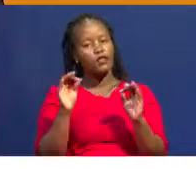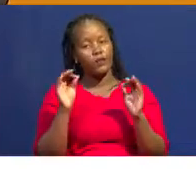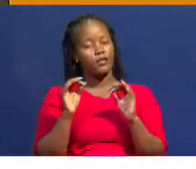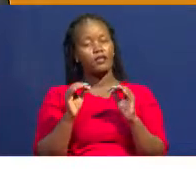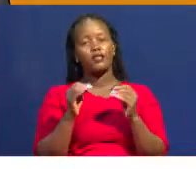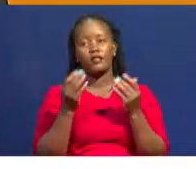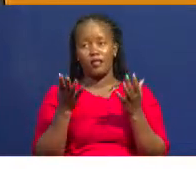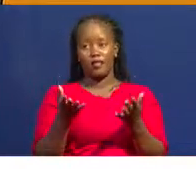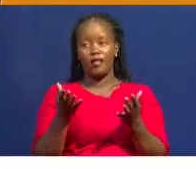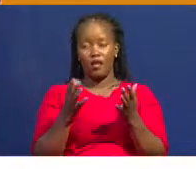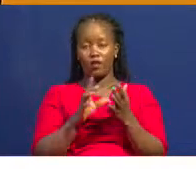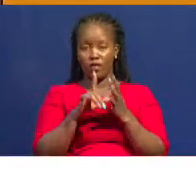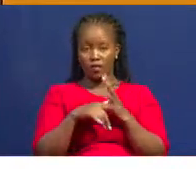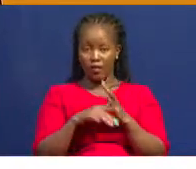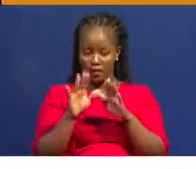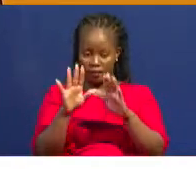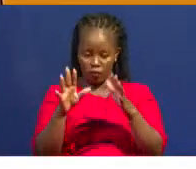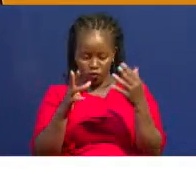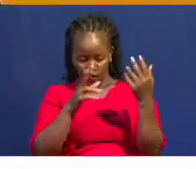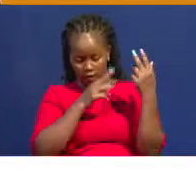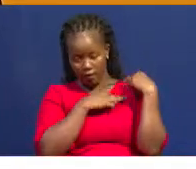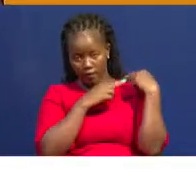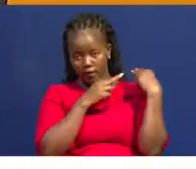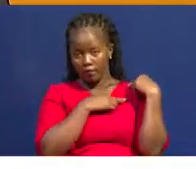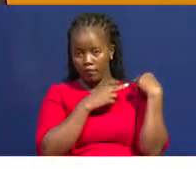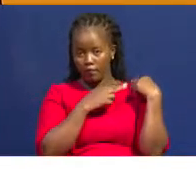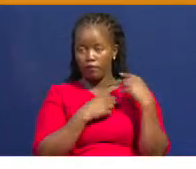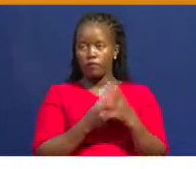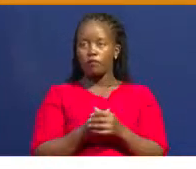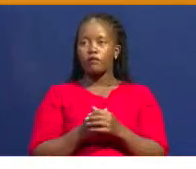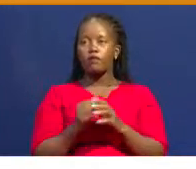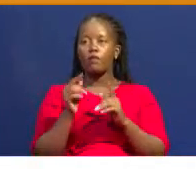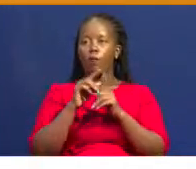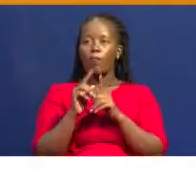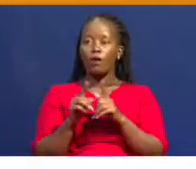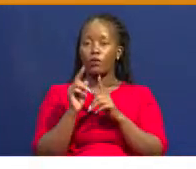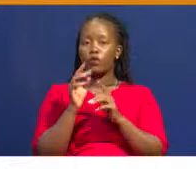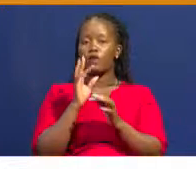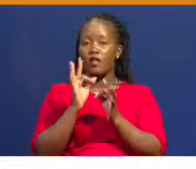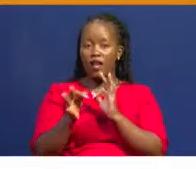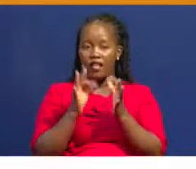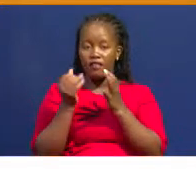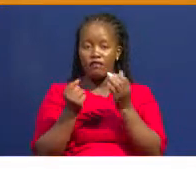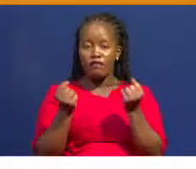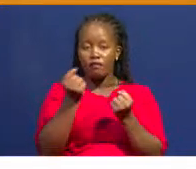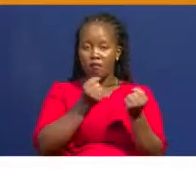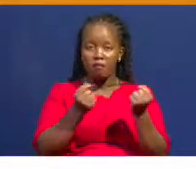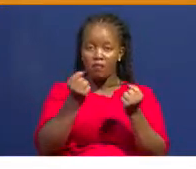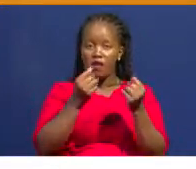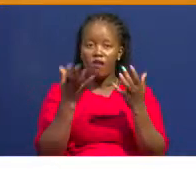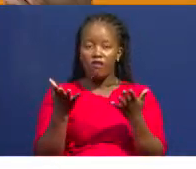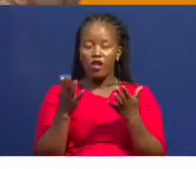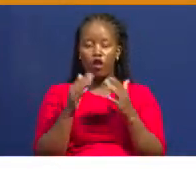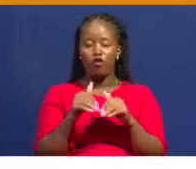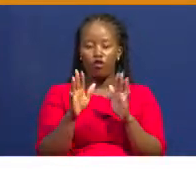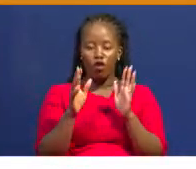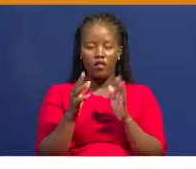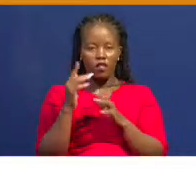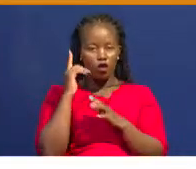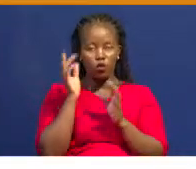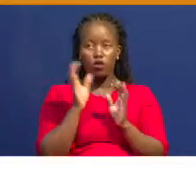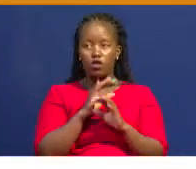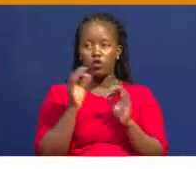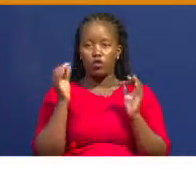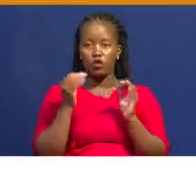are obligated through an action. Like he says, when the vehicle is not conforming, is not compliant, we will remove